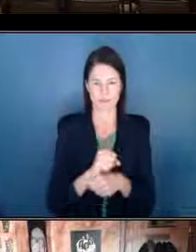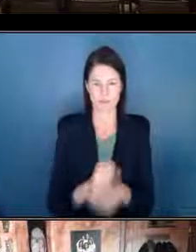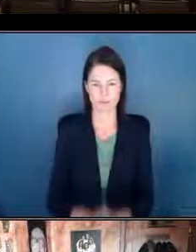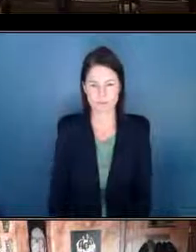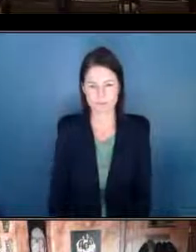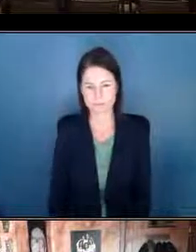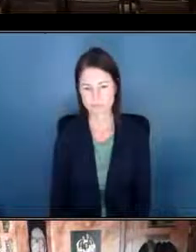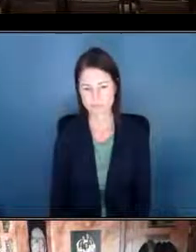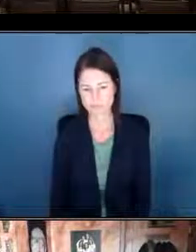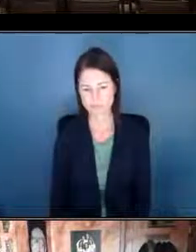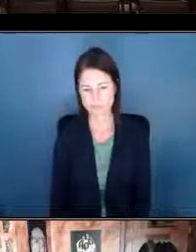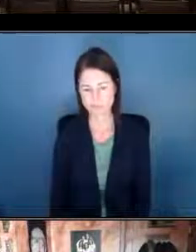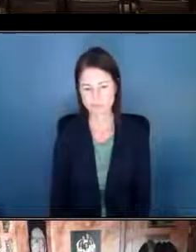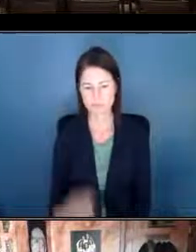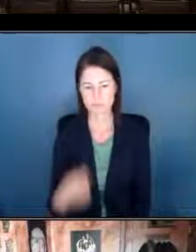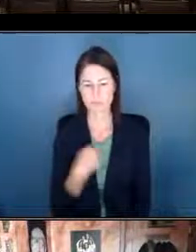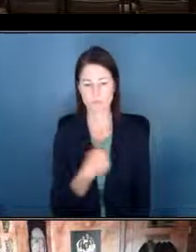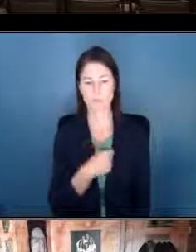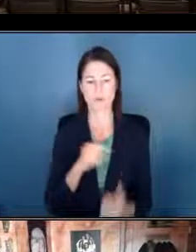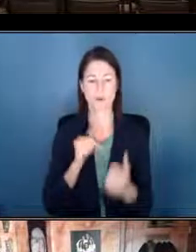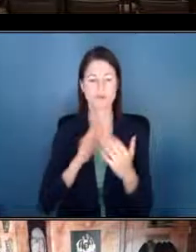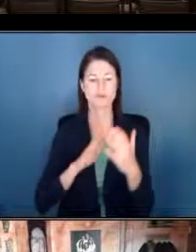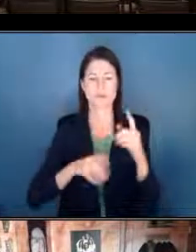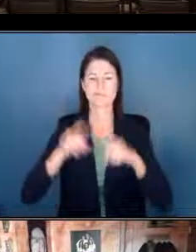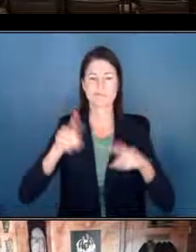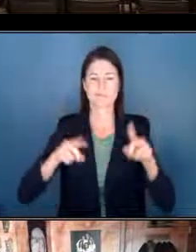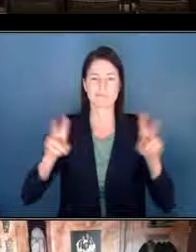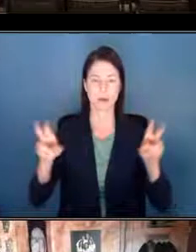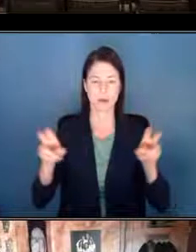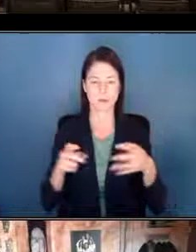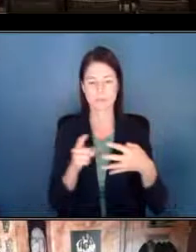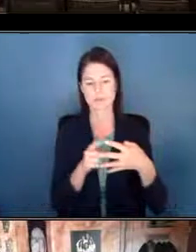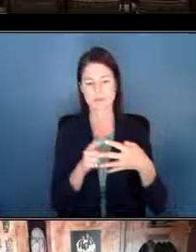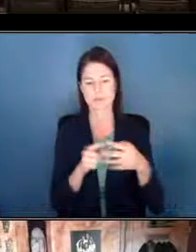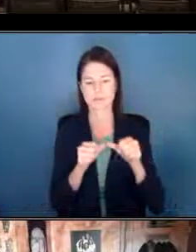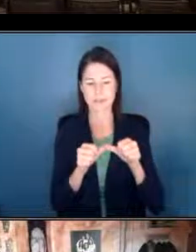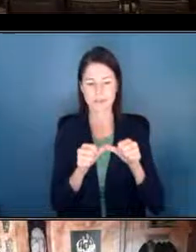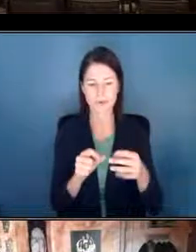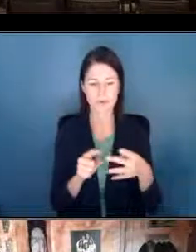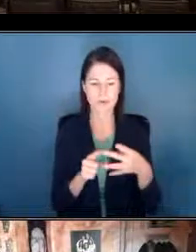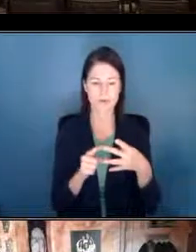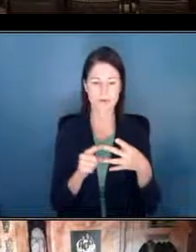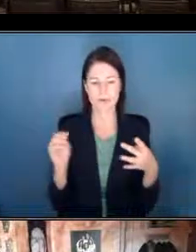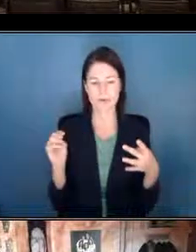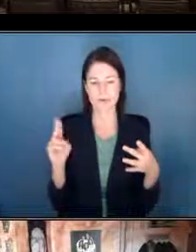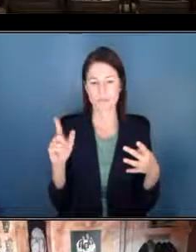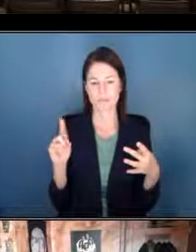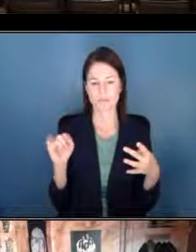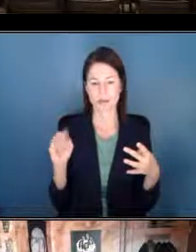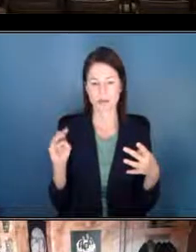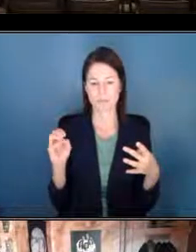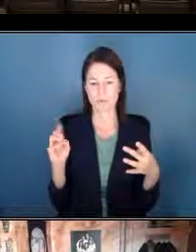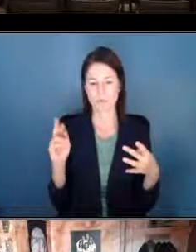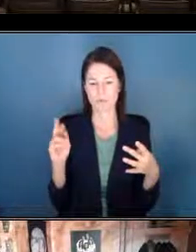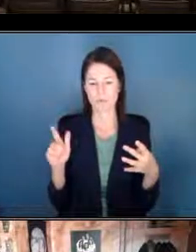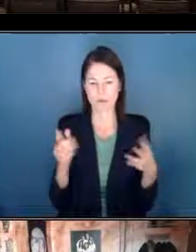to address wide-ranging topics, including sustainability, multimodal planning, emerging technologies, as well